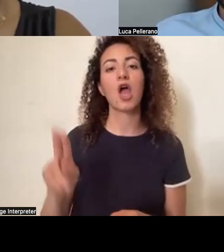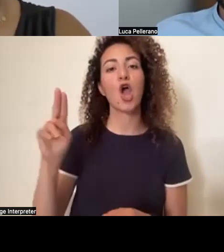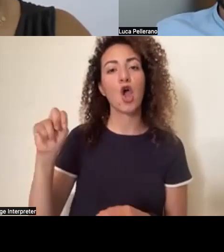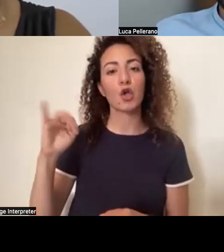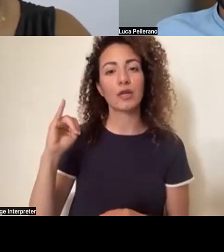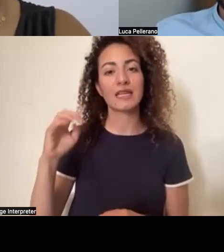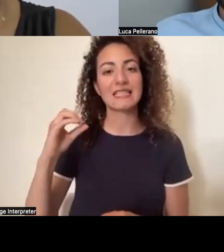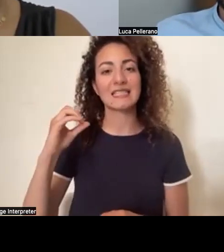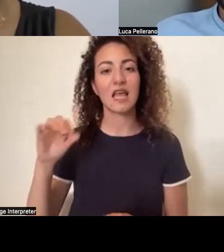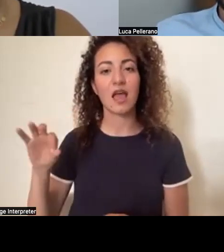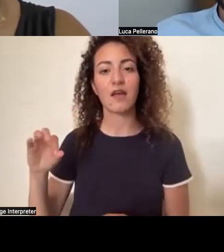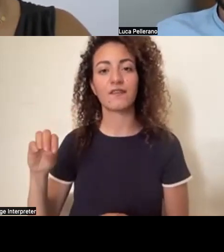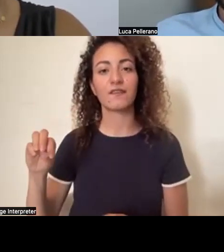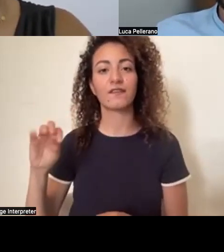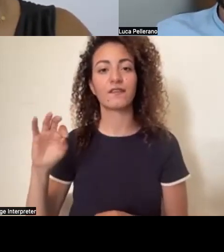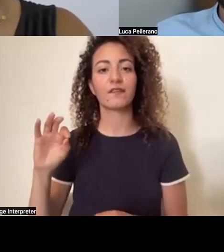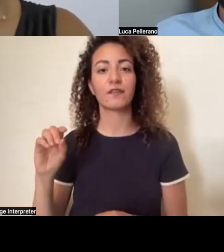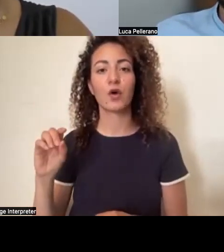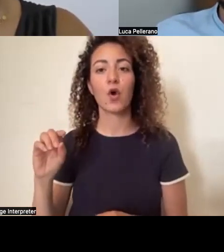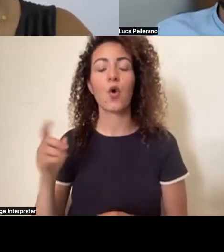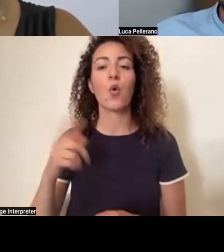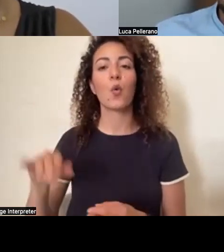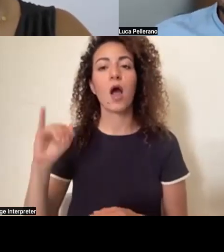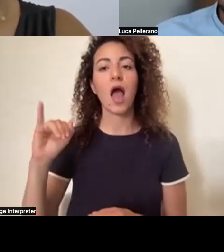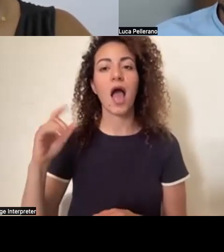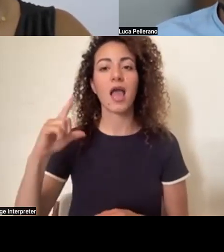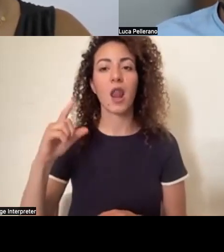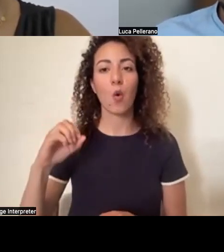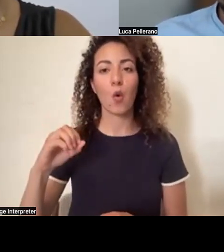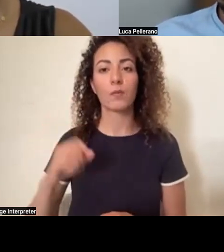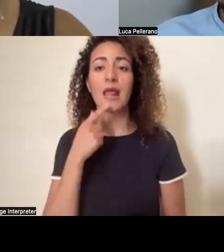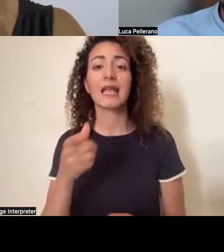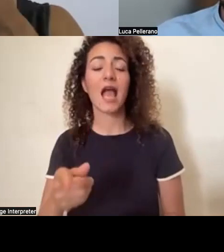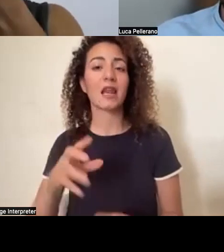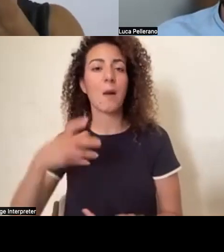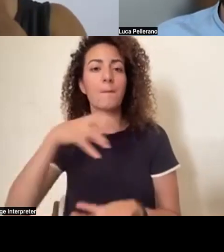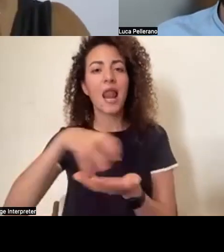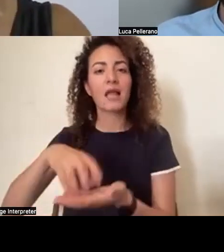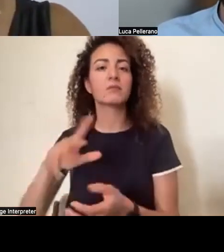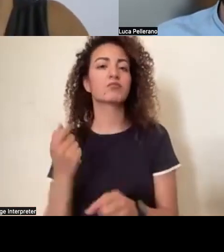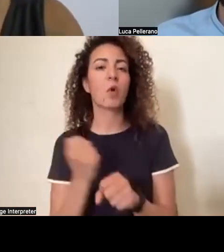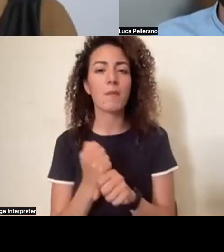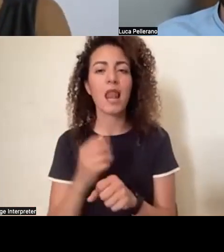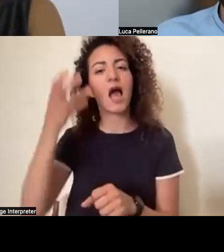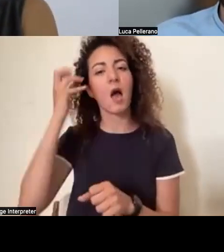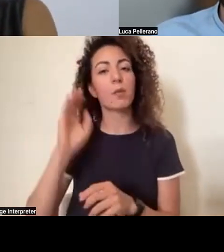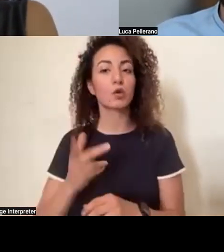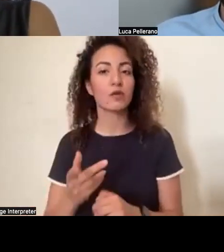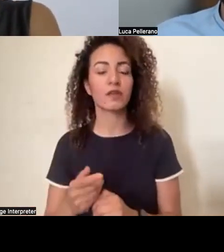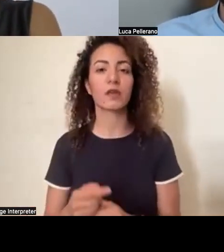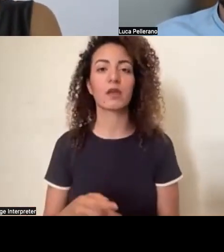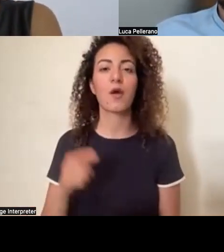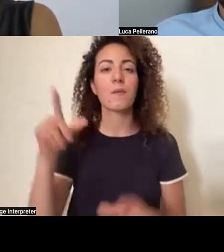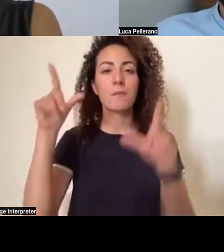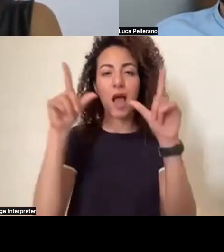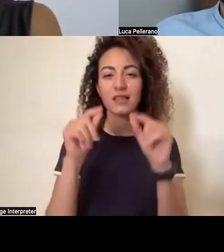Professor Forrester-Jones to provide some insights regarding global experiences and wrap up the panel by summarizing and commenting some of